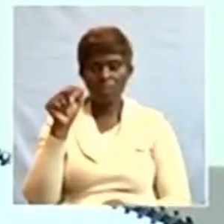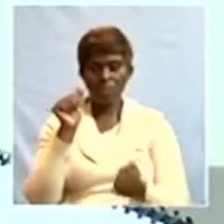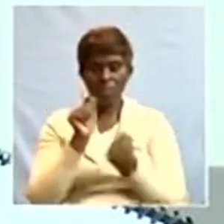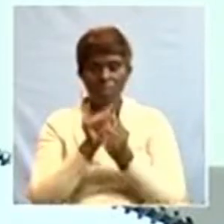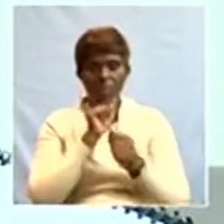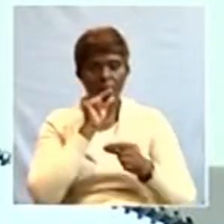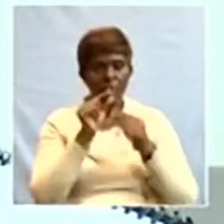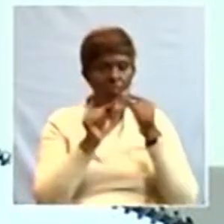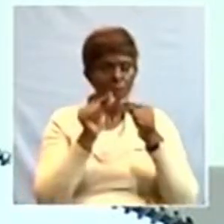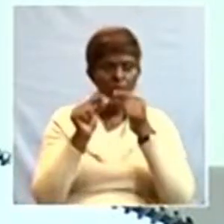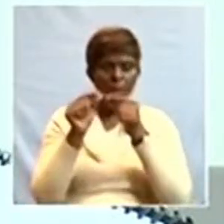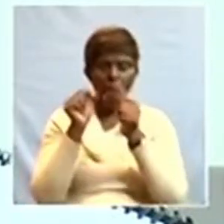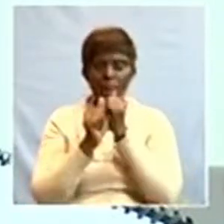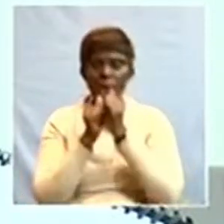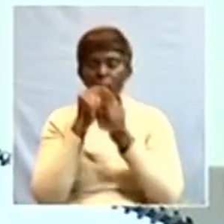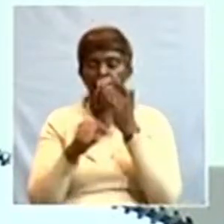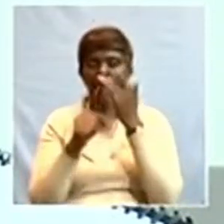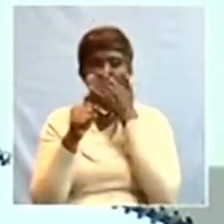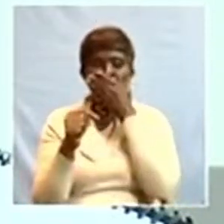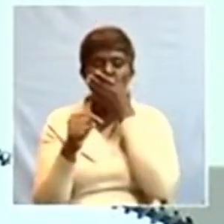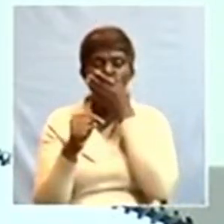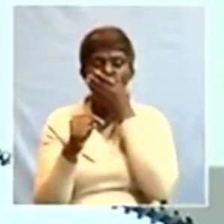received notes, which are in order.